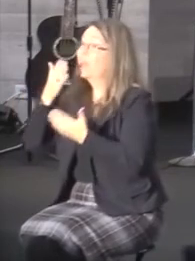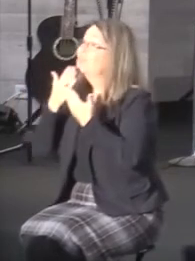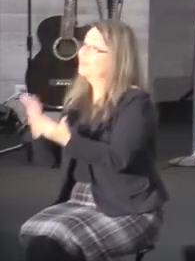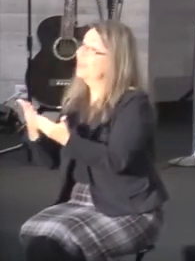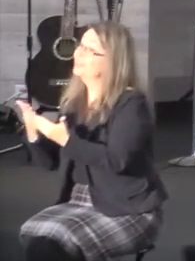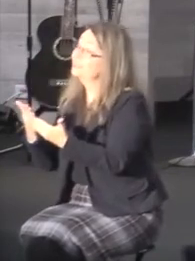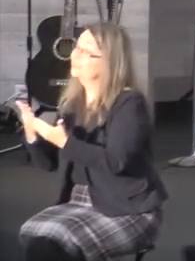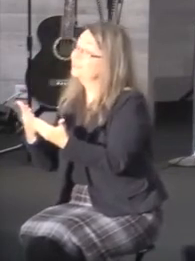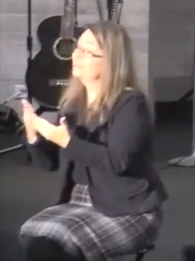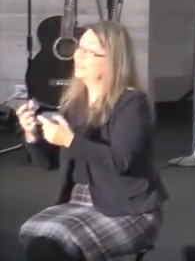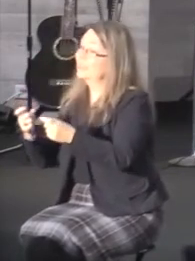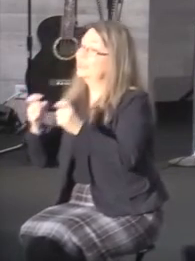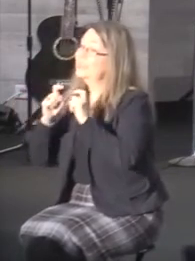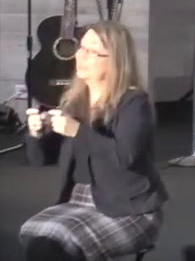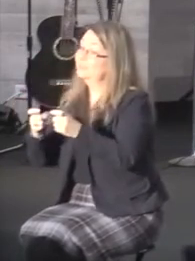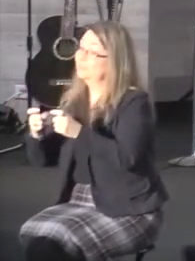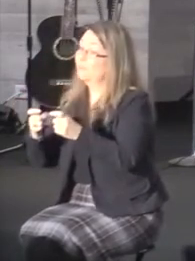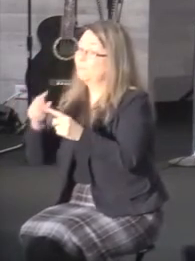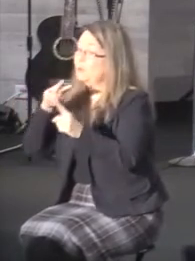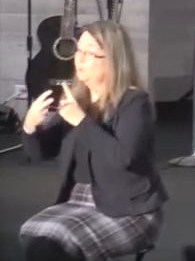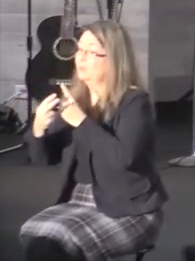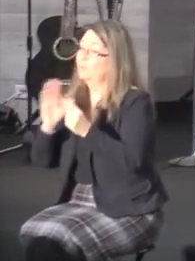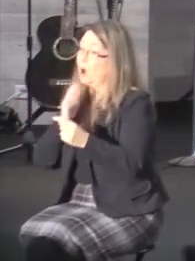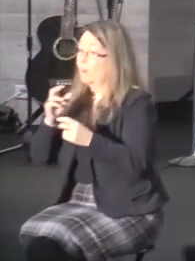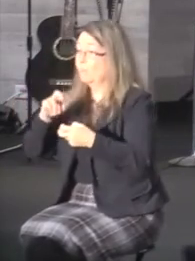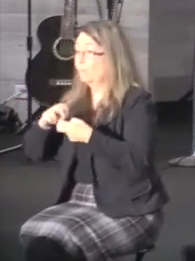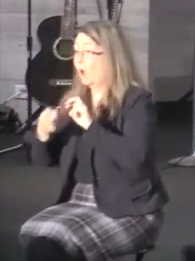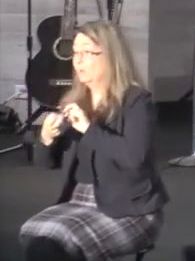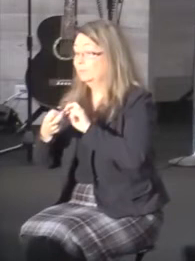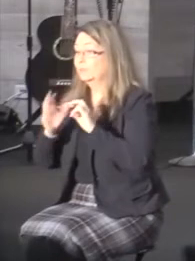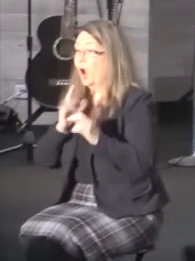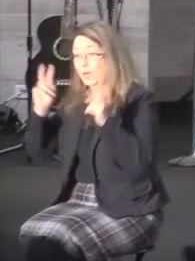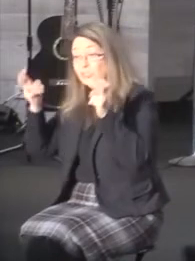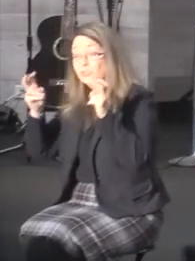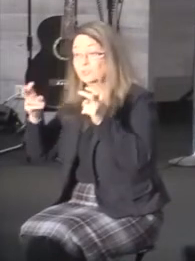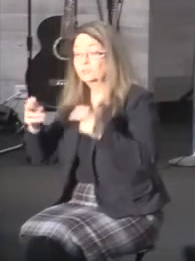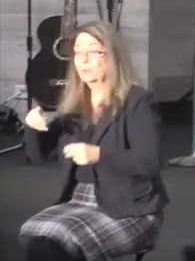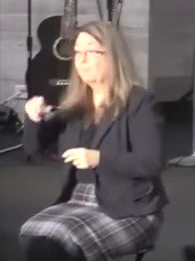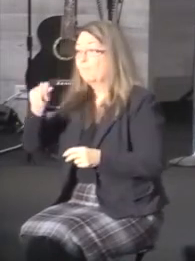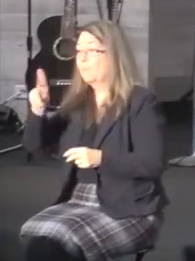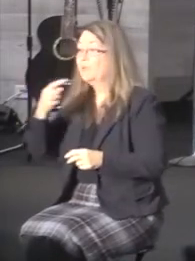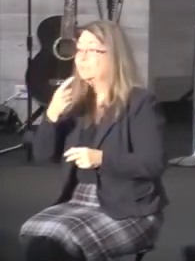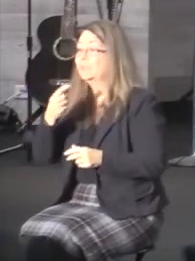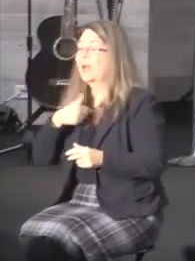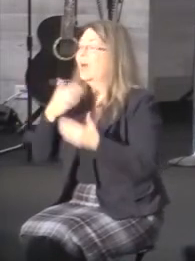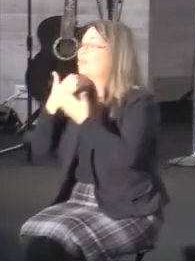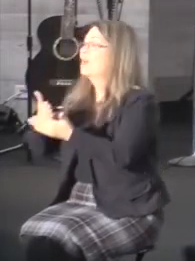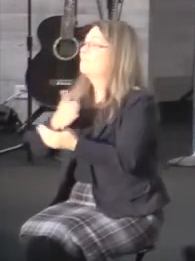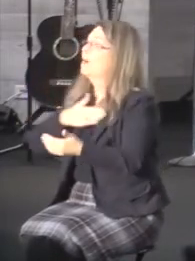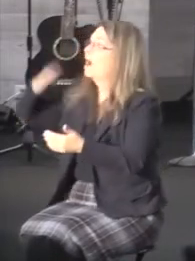thanks provides perspective to our problems and to our issues. Here's the first thing Paul says in verse 3. I thank my God in